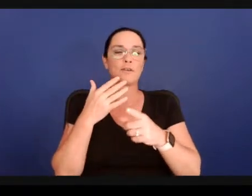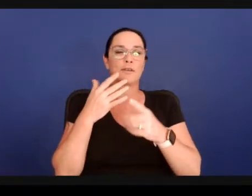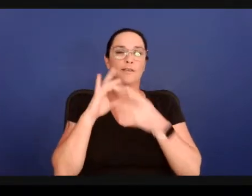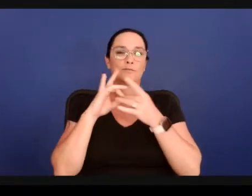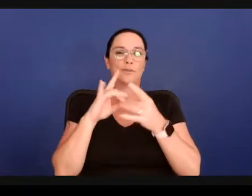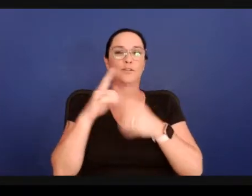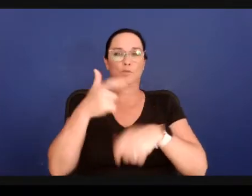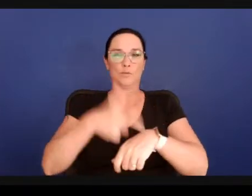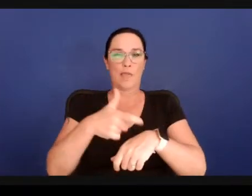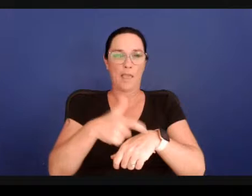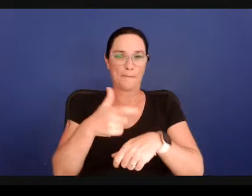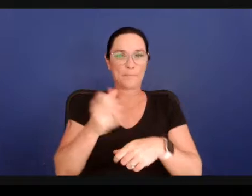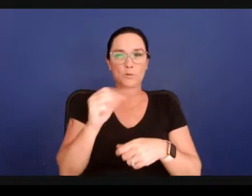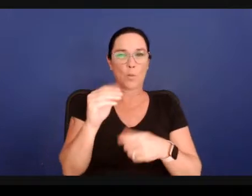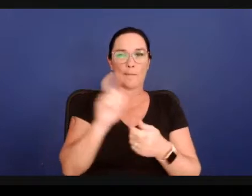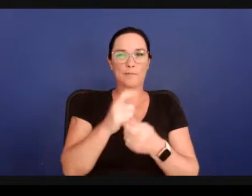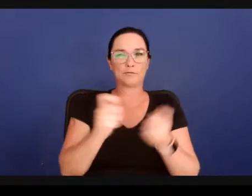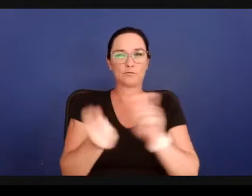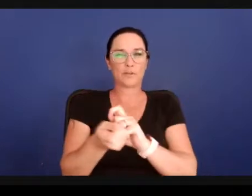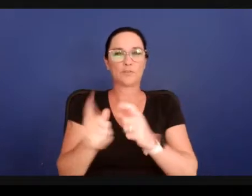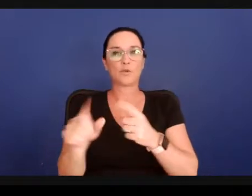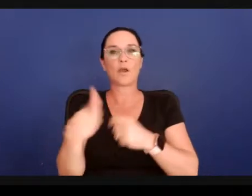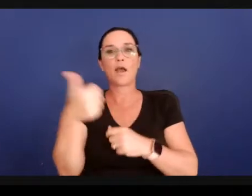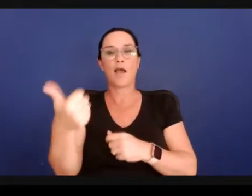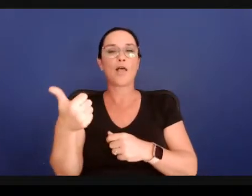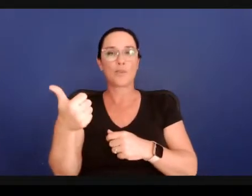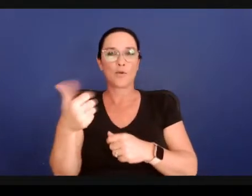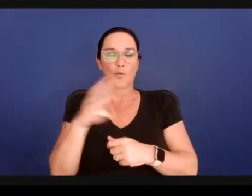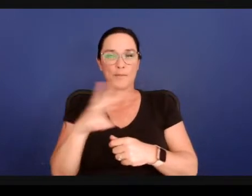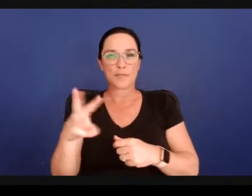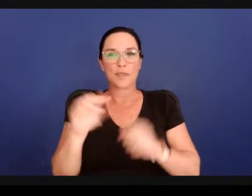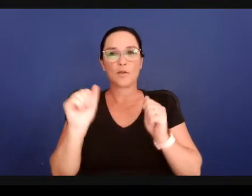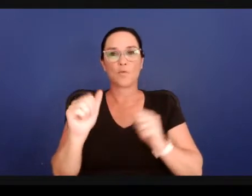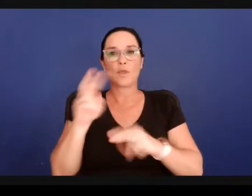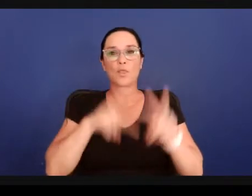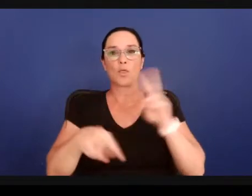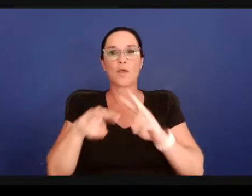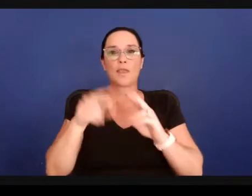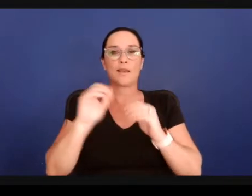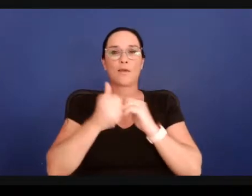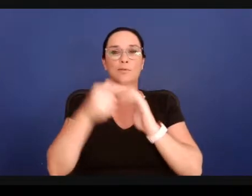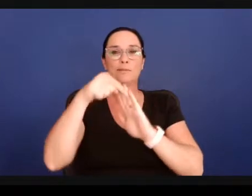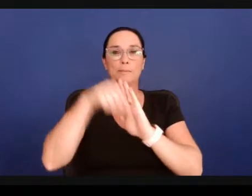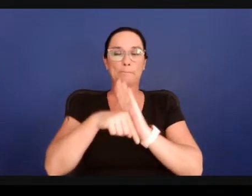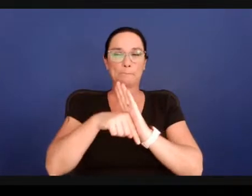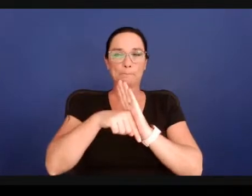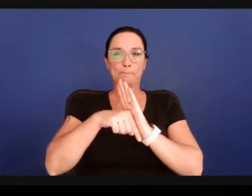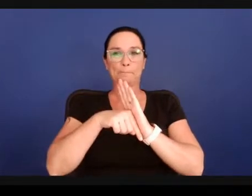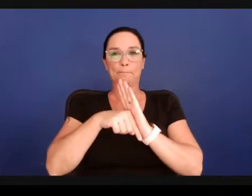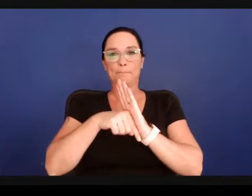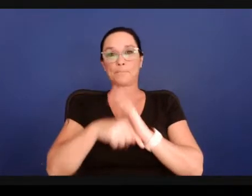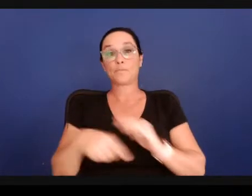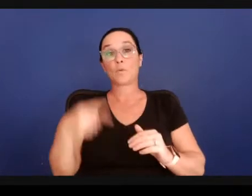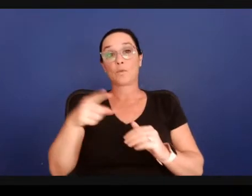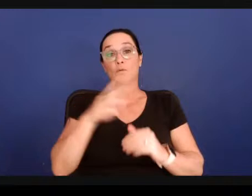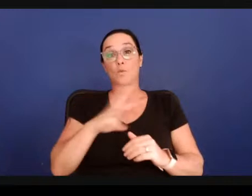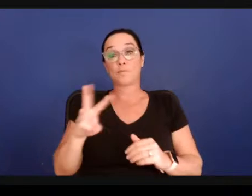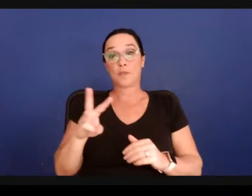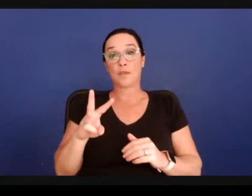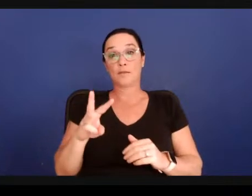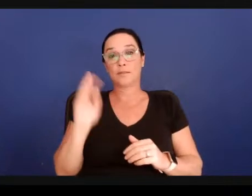the USGS website where we can color these by depth instead here. So this website seems